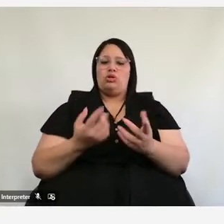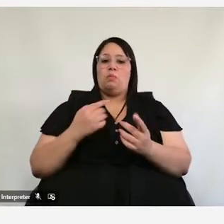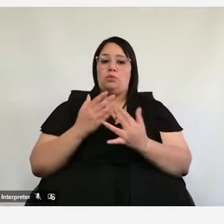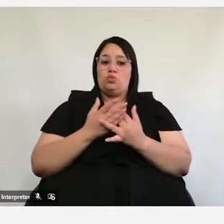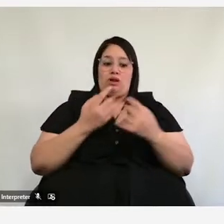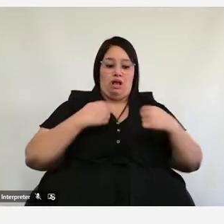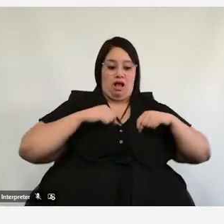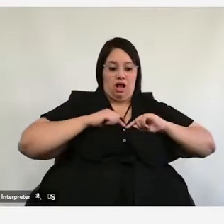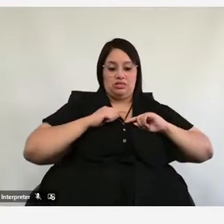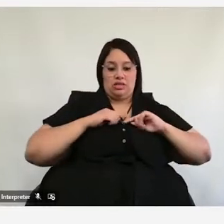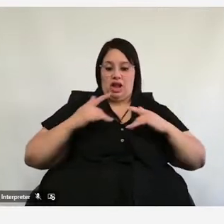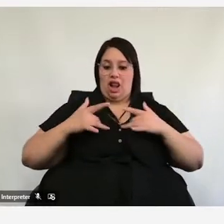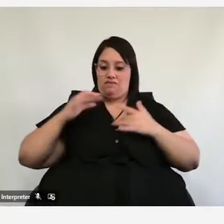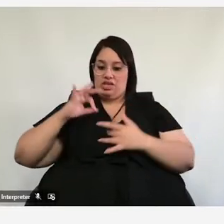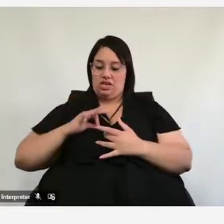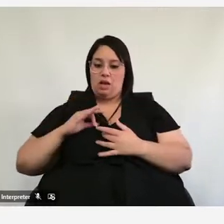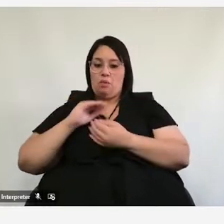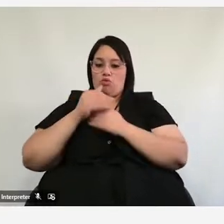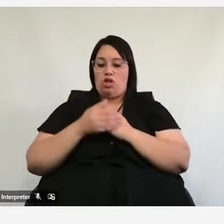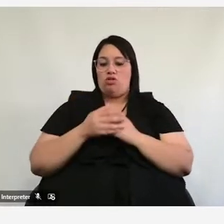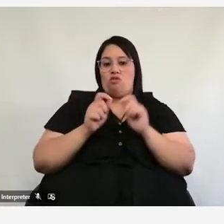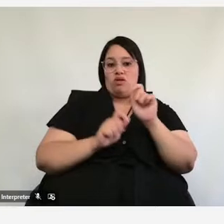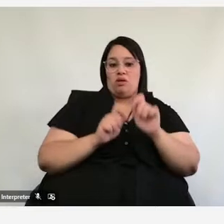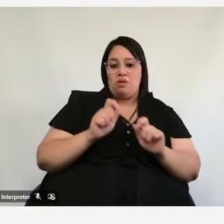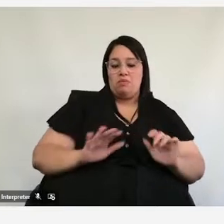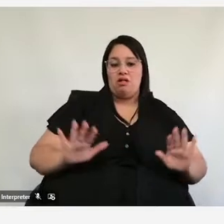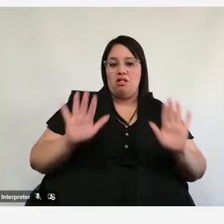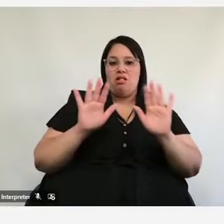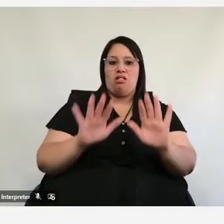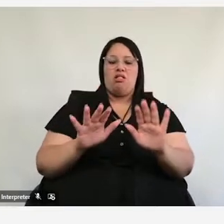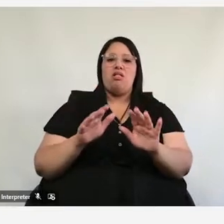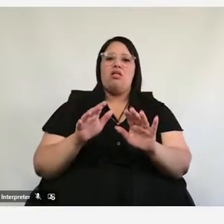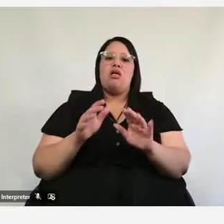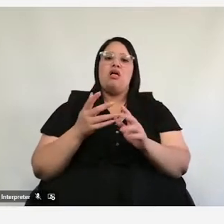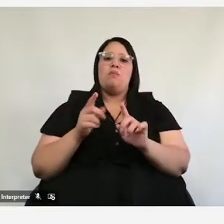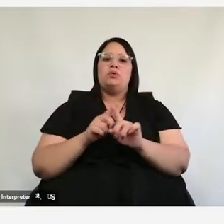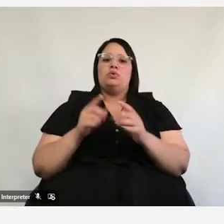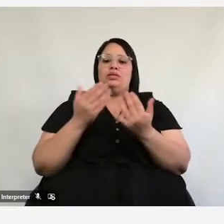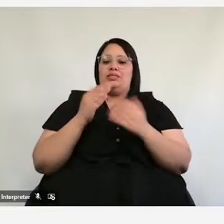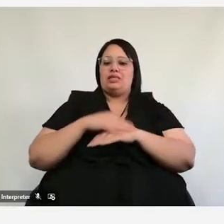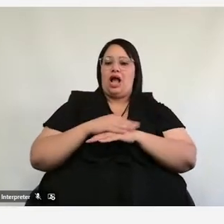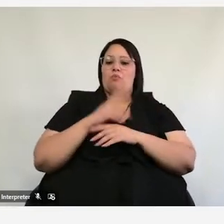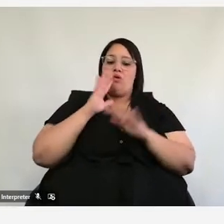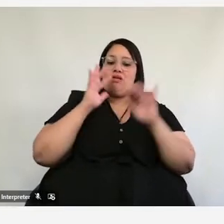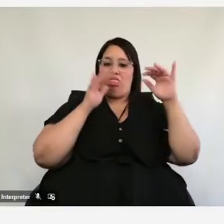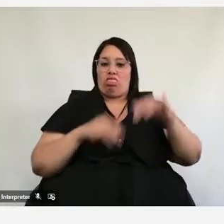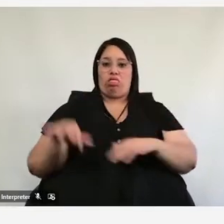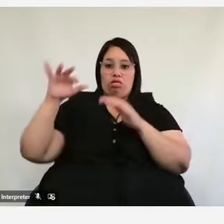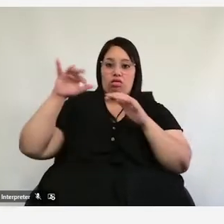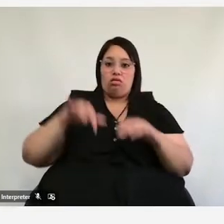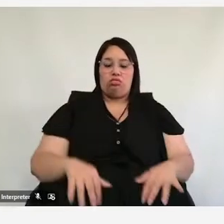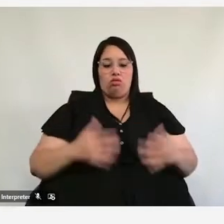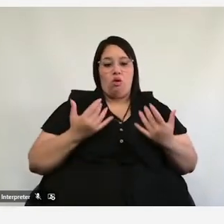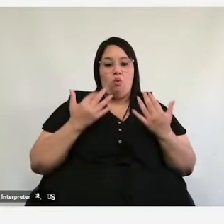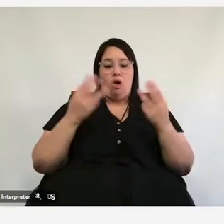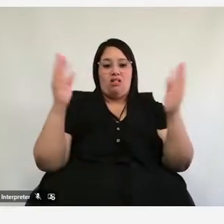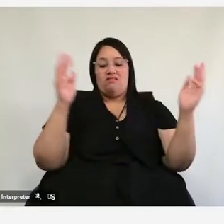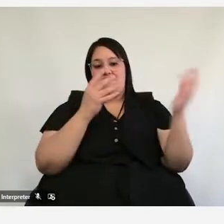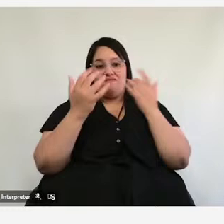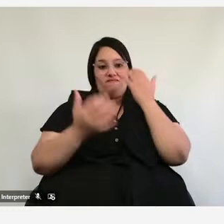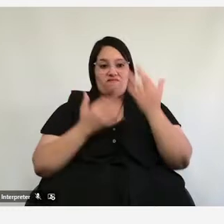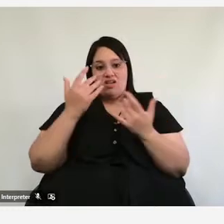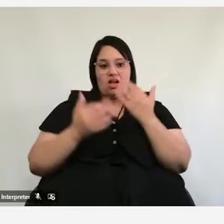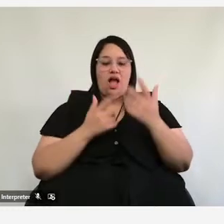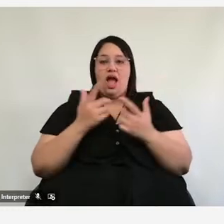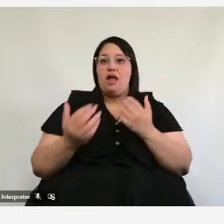die lewensverlies en beserings van eiendomsbeskadiging staan ten tye van vloede, veldbrande en ander onvoorsiene